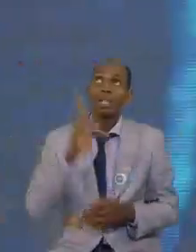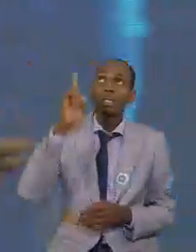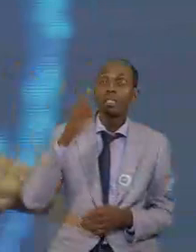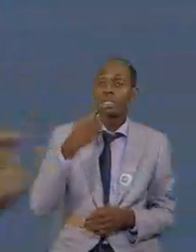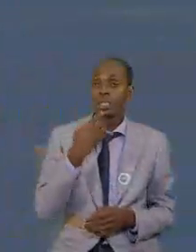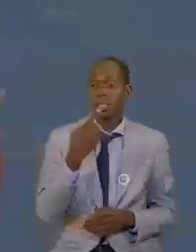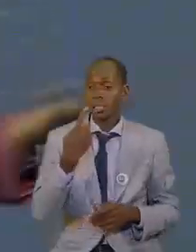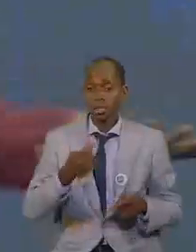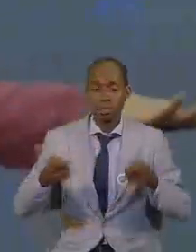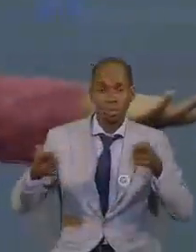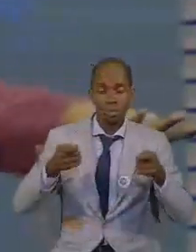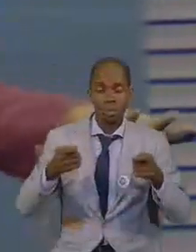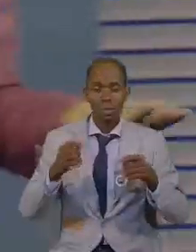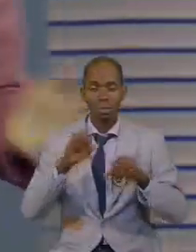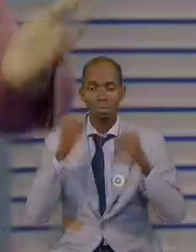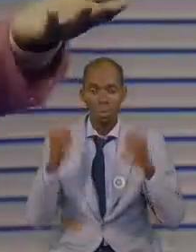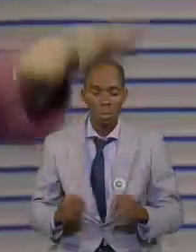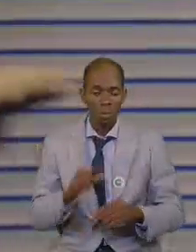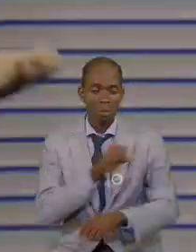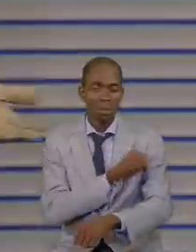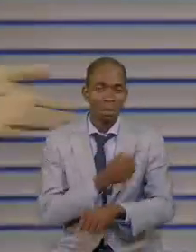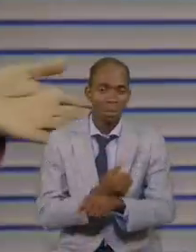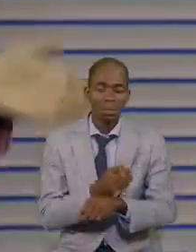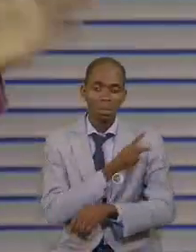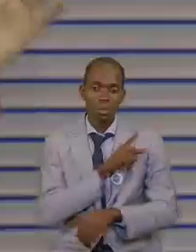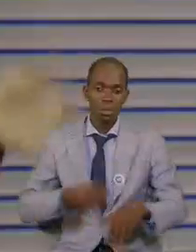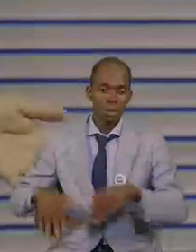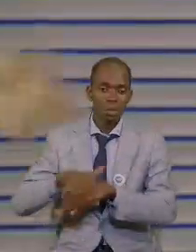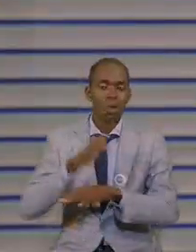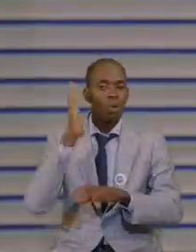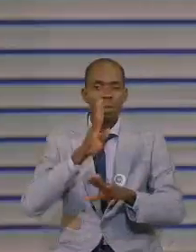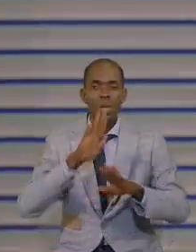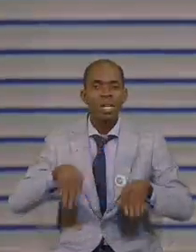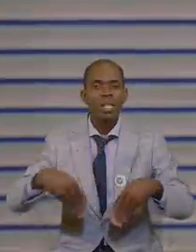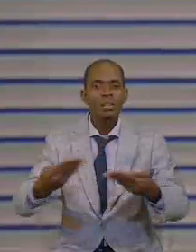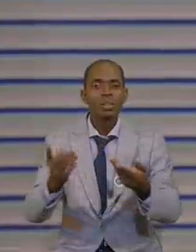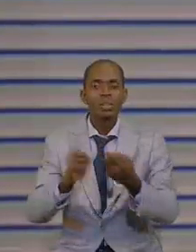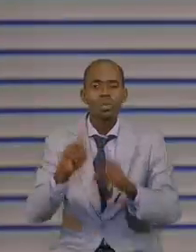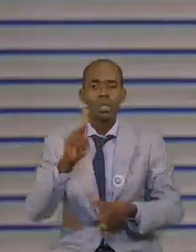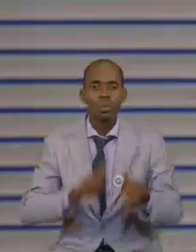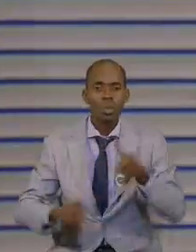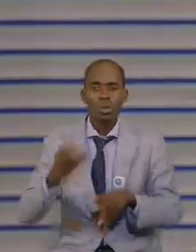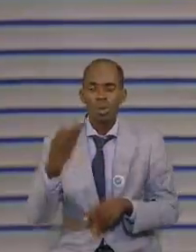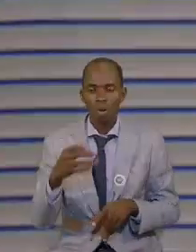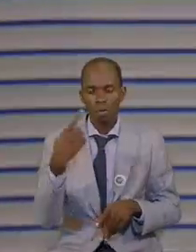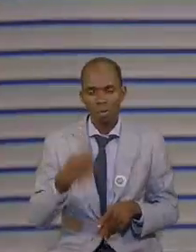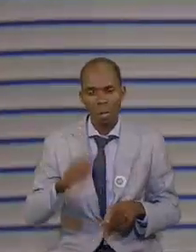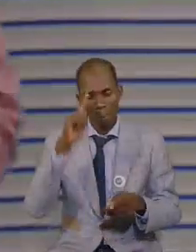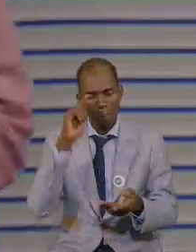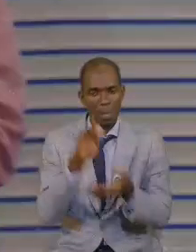the power, the authority, the kingdom shall be given unto the people of the saints.